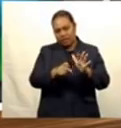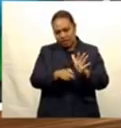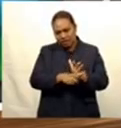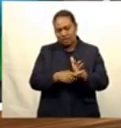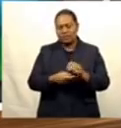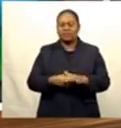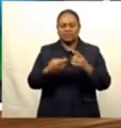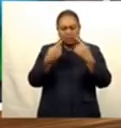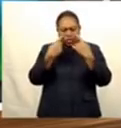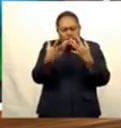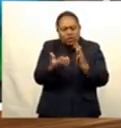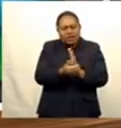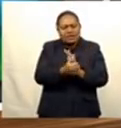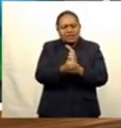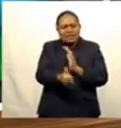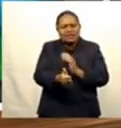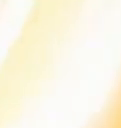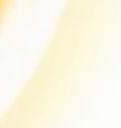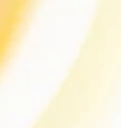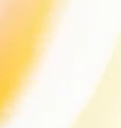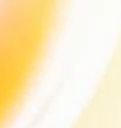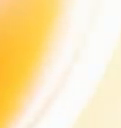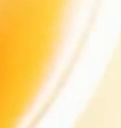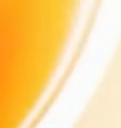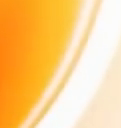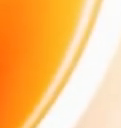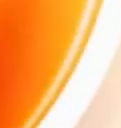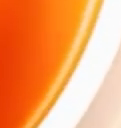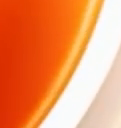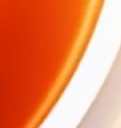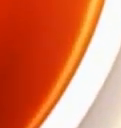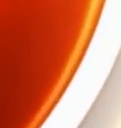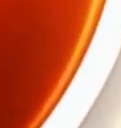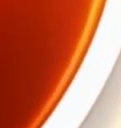showcasing the skills of rookie Joseph Suwali.